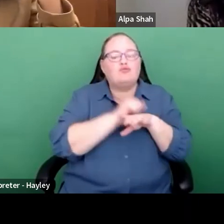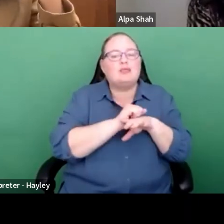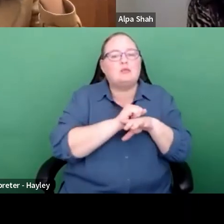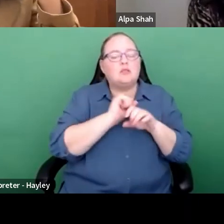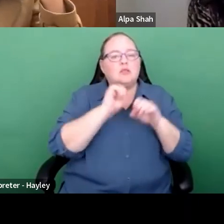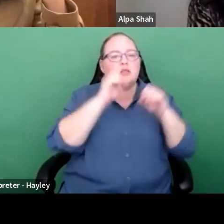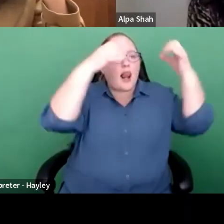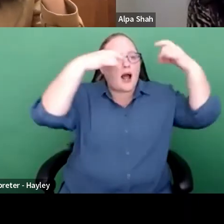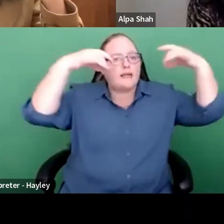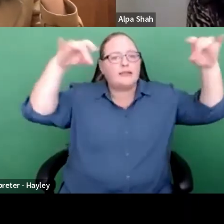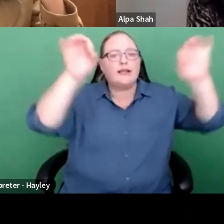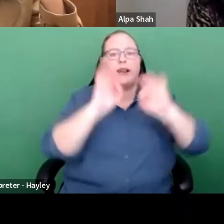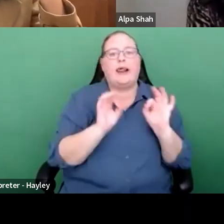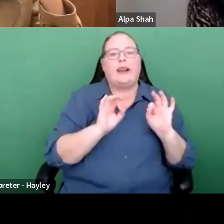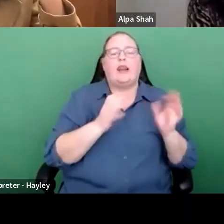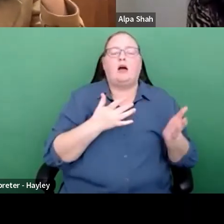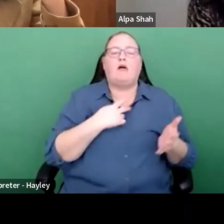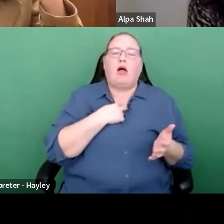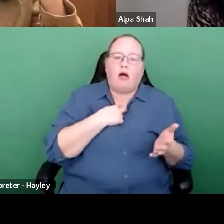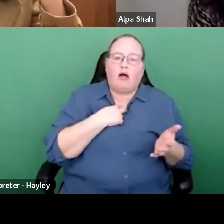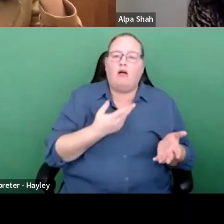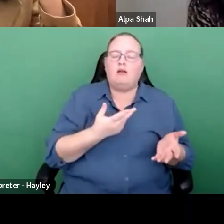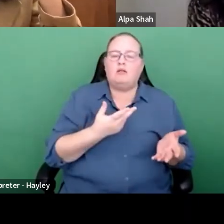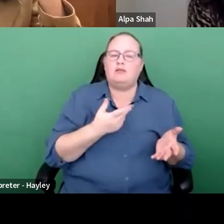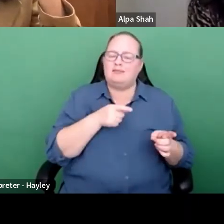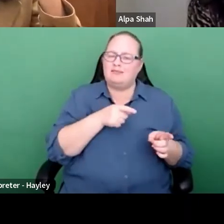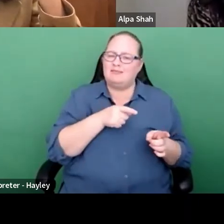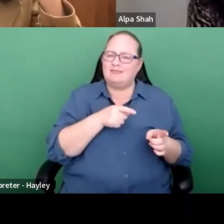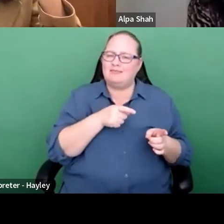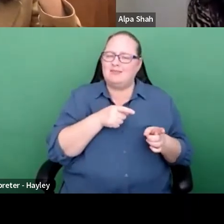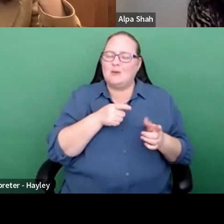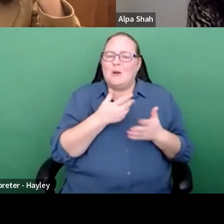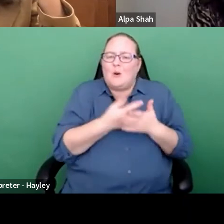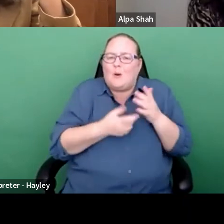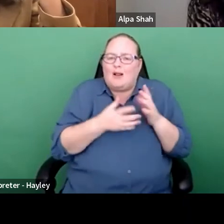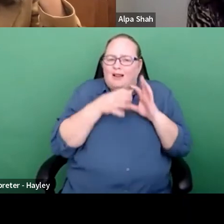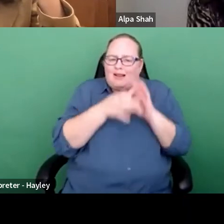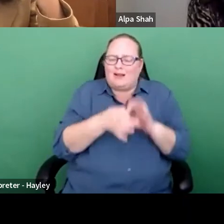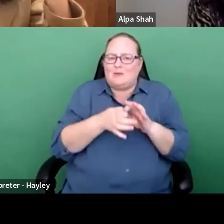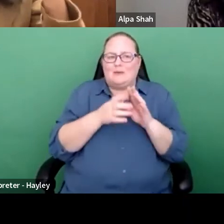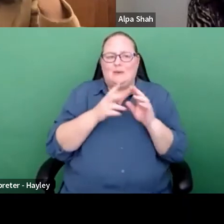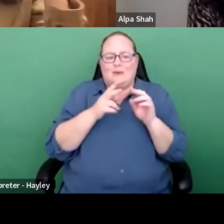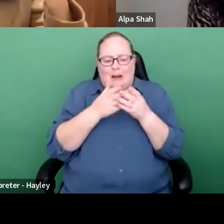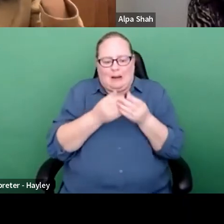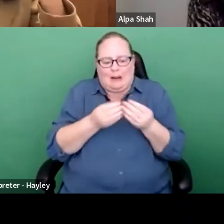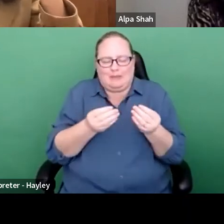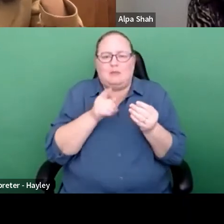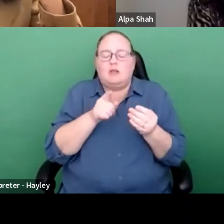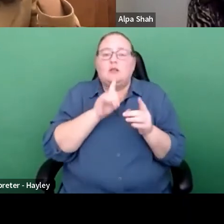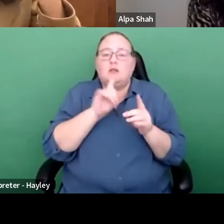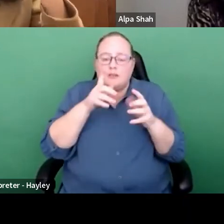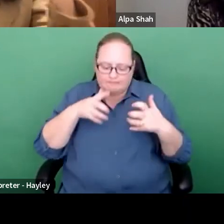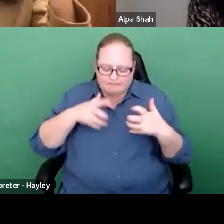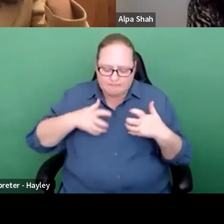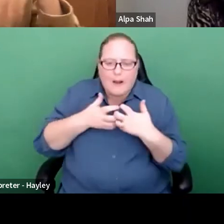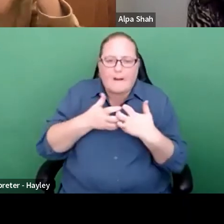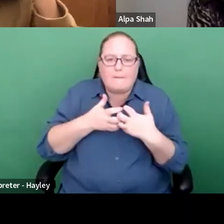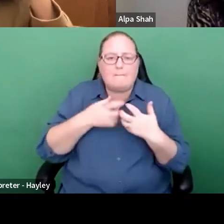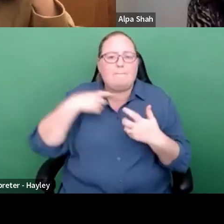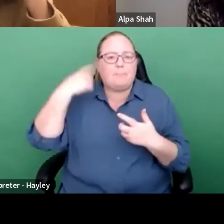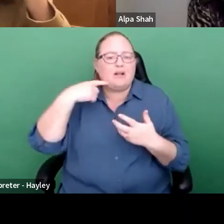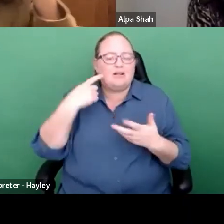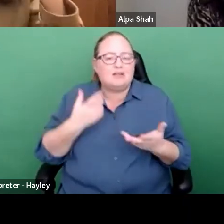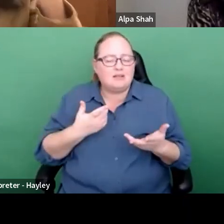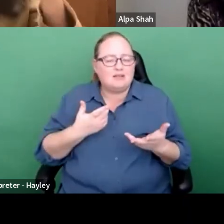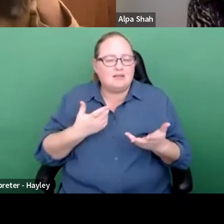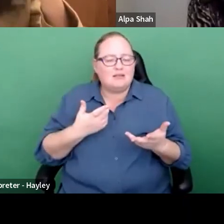of demonstrating what it means to belong to London. And kind of finally, it's important, this is what ethnography can reveal,